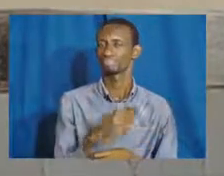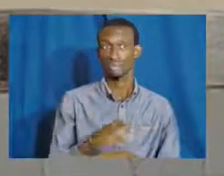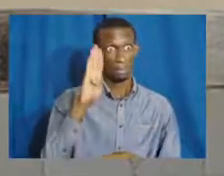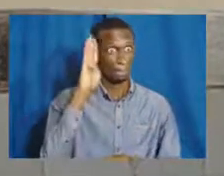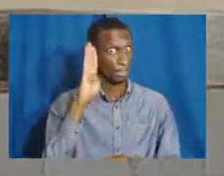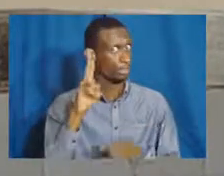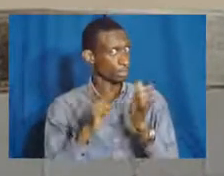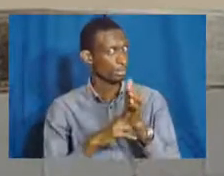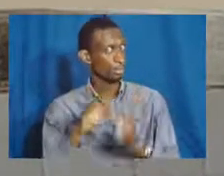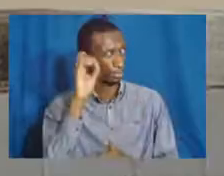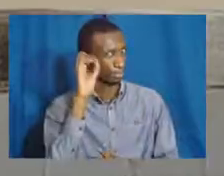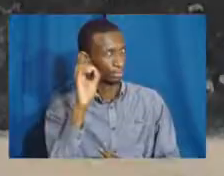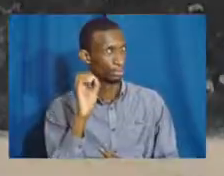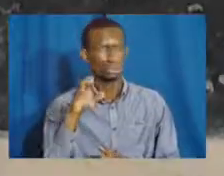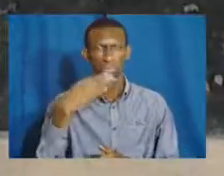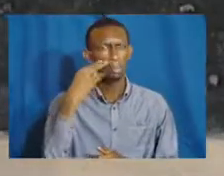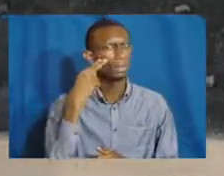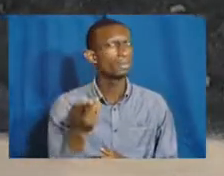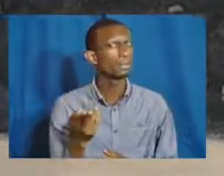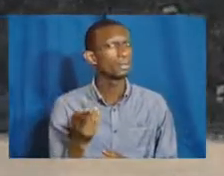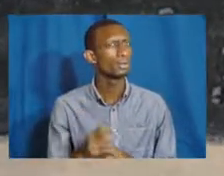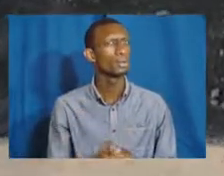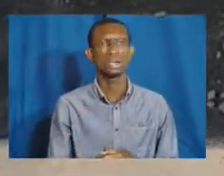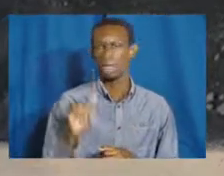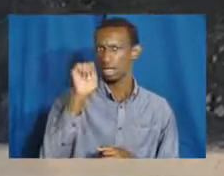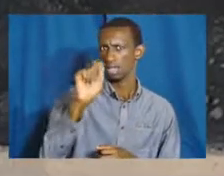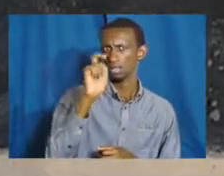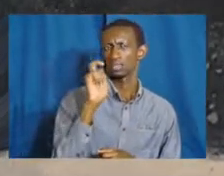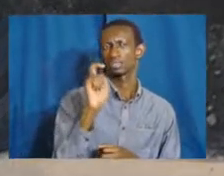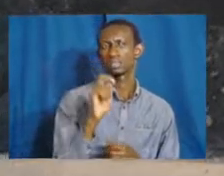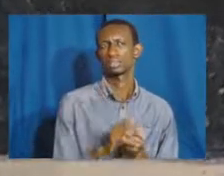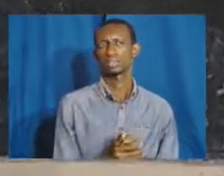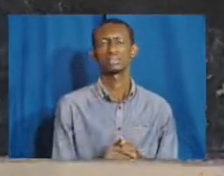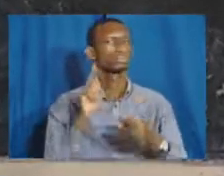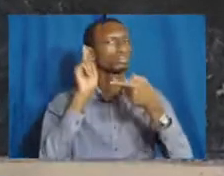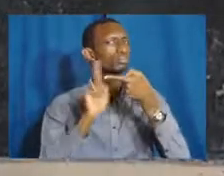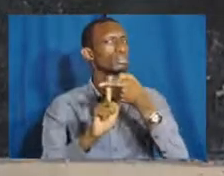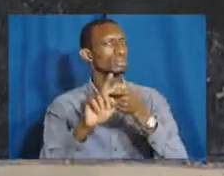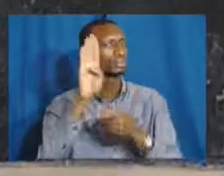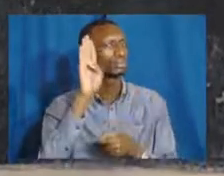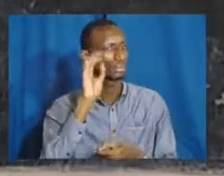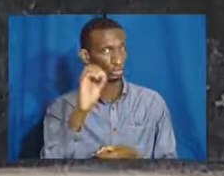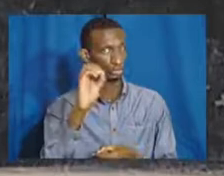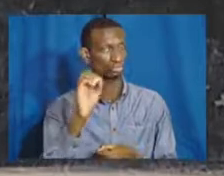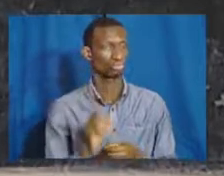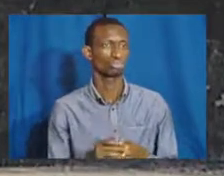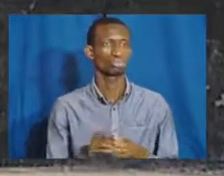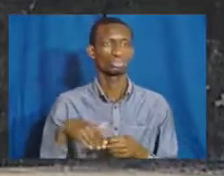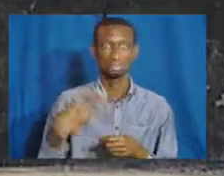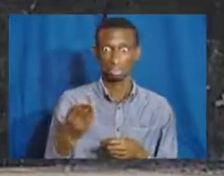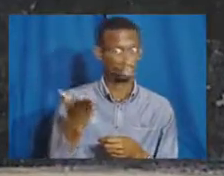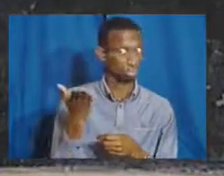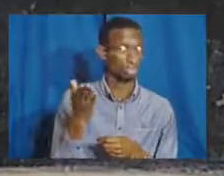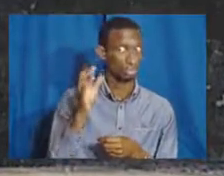equals zero, we'll be having AX plus zero, since B equals